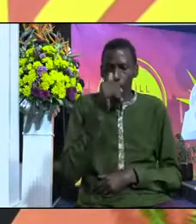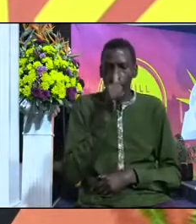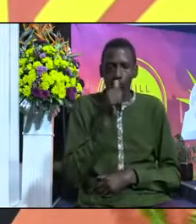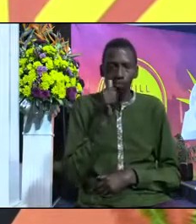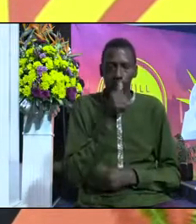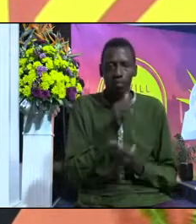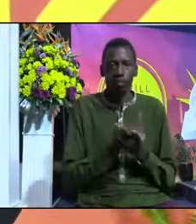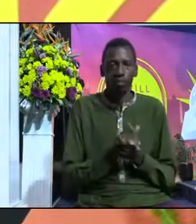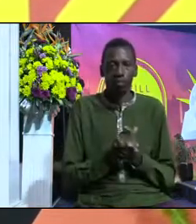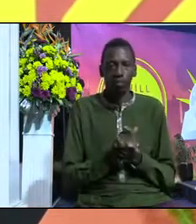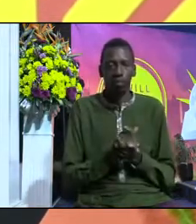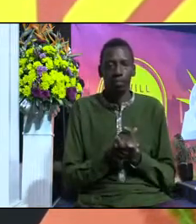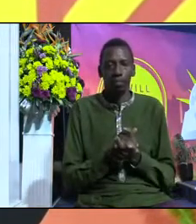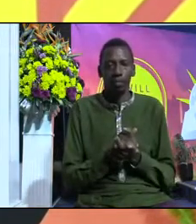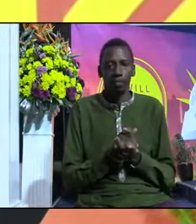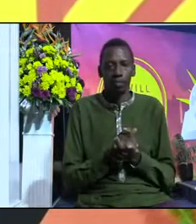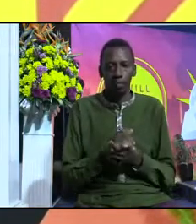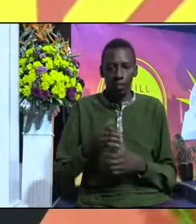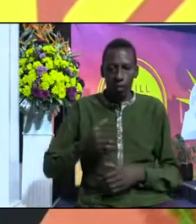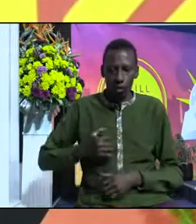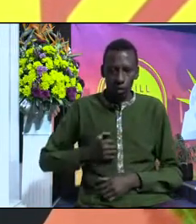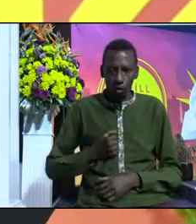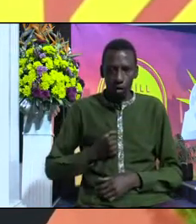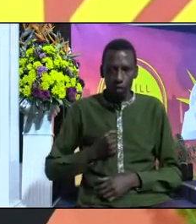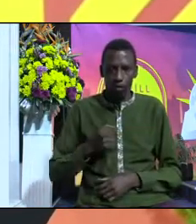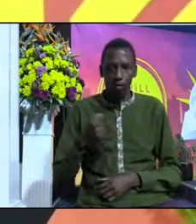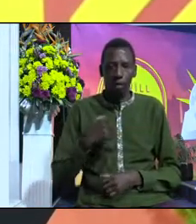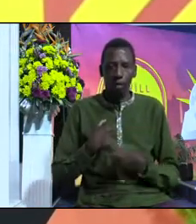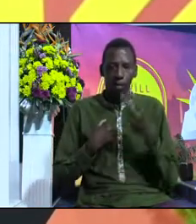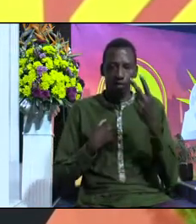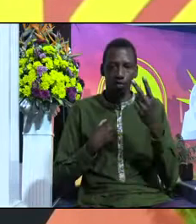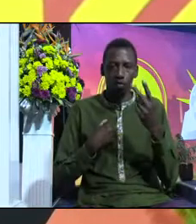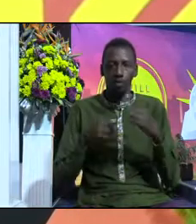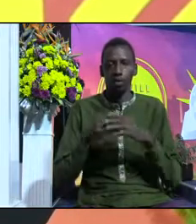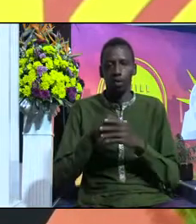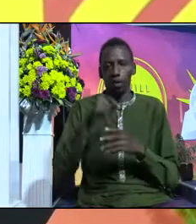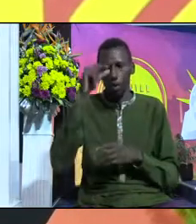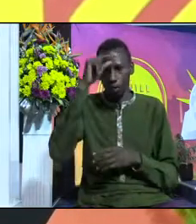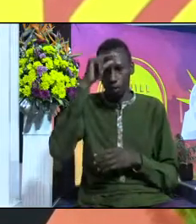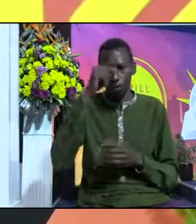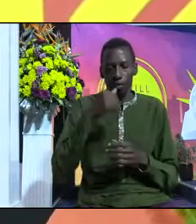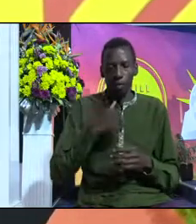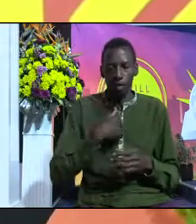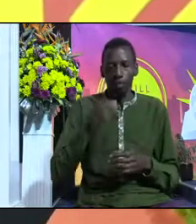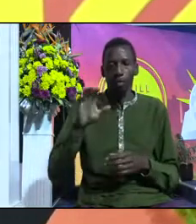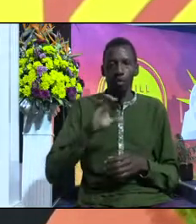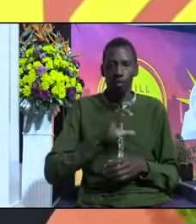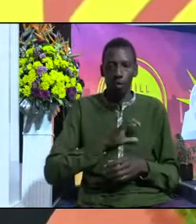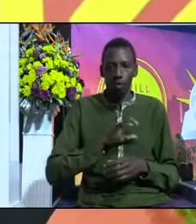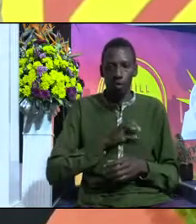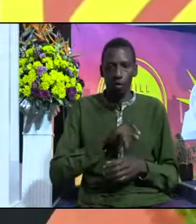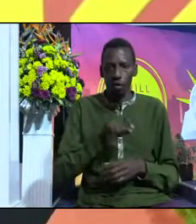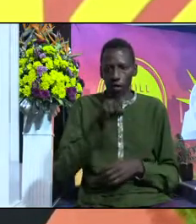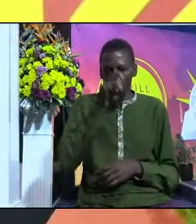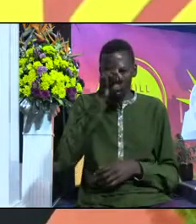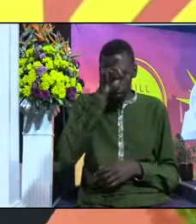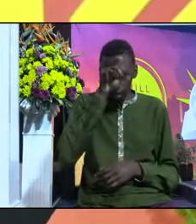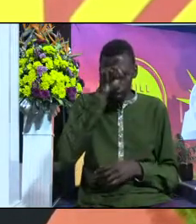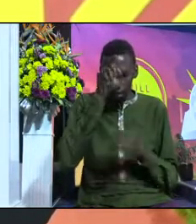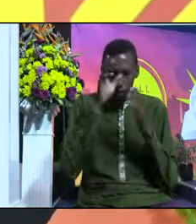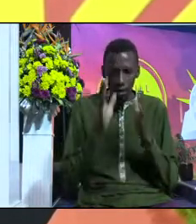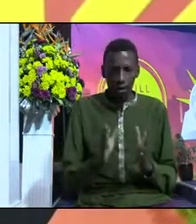the sensuous secrets, and Joseph was number two in the government, and he had his own Egyptian Maserati to ride